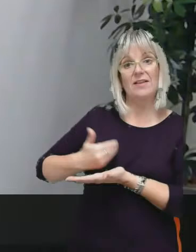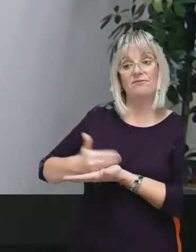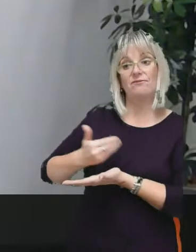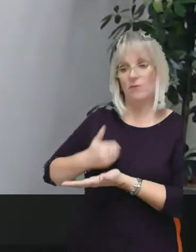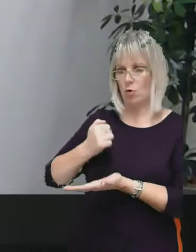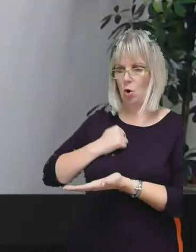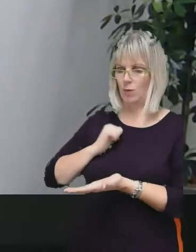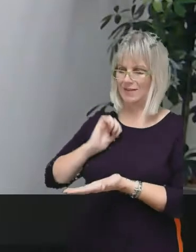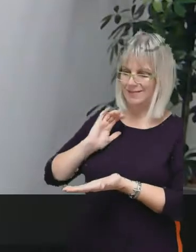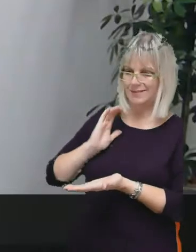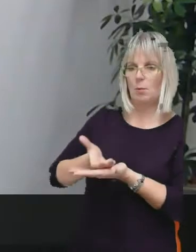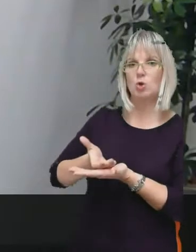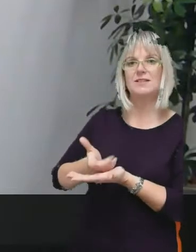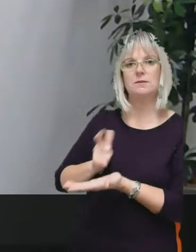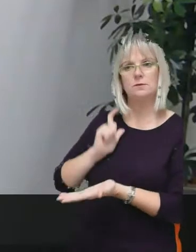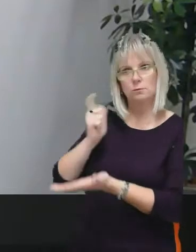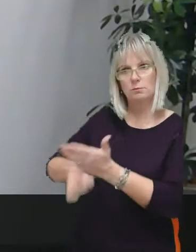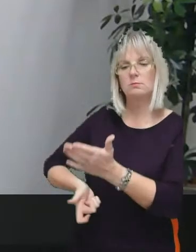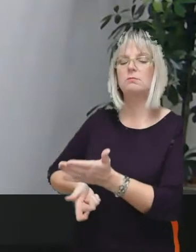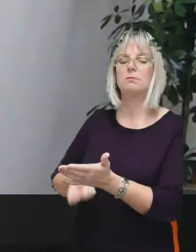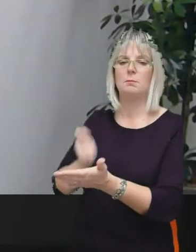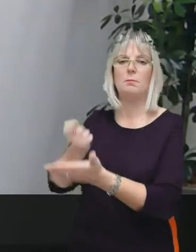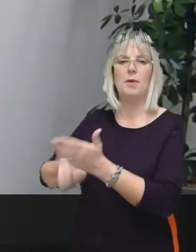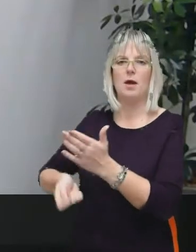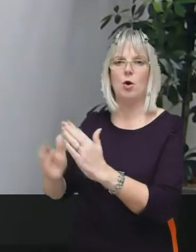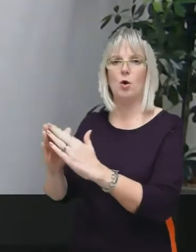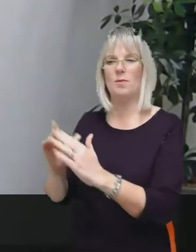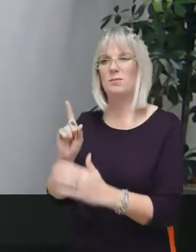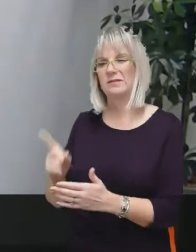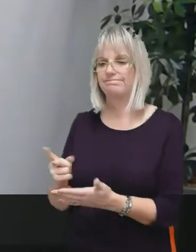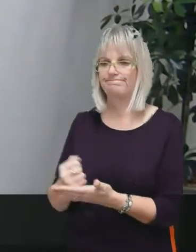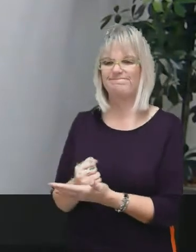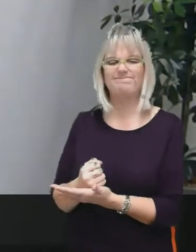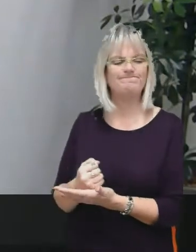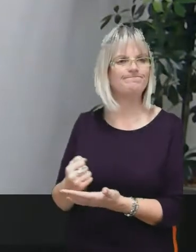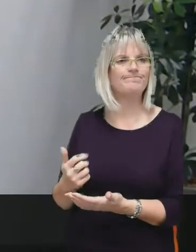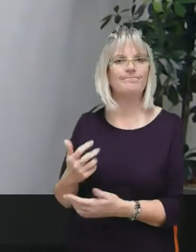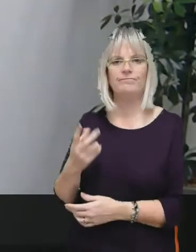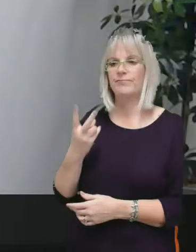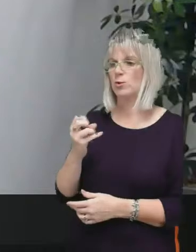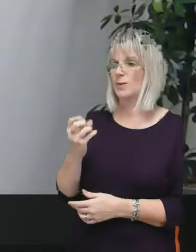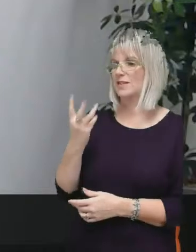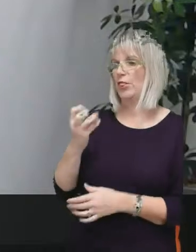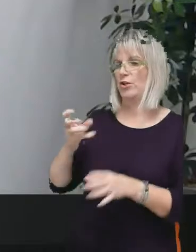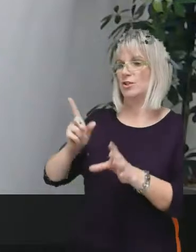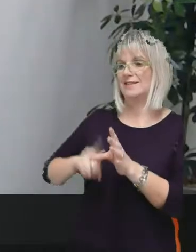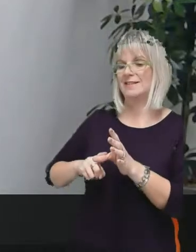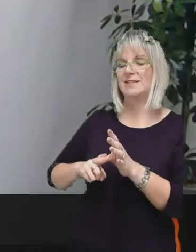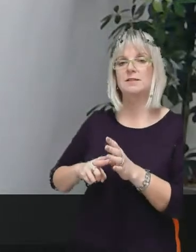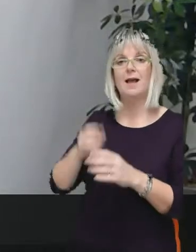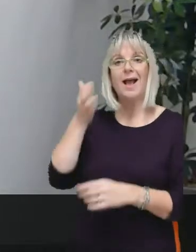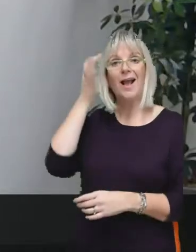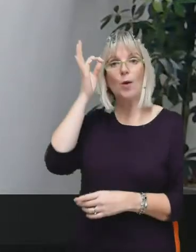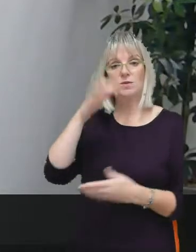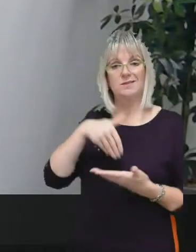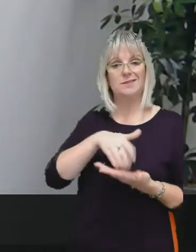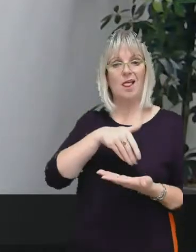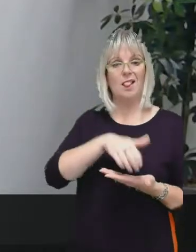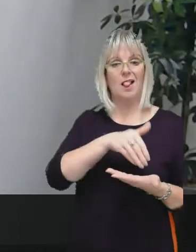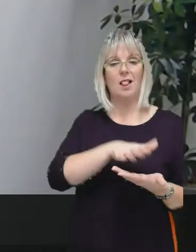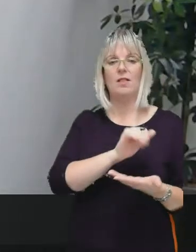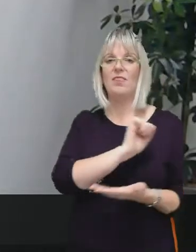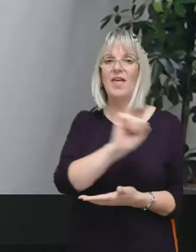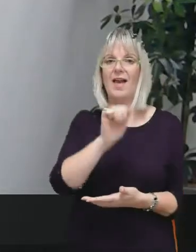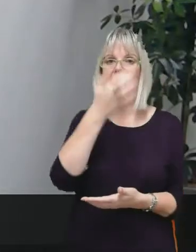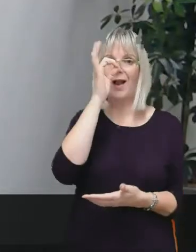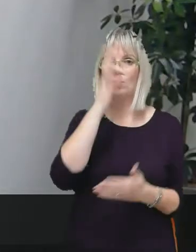years, councils under the Right to Buy scheme have been selling off these municipal housing, the council homes, but they've not been replacing